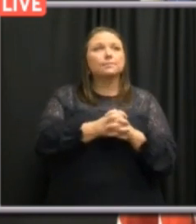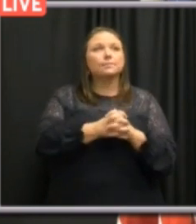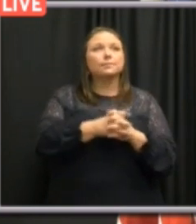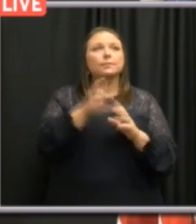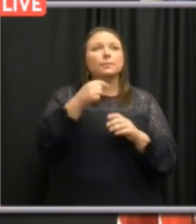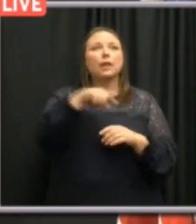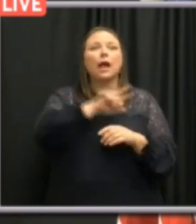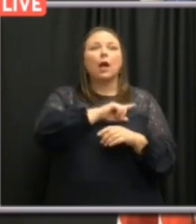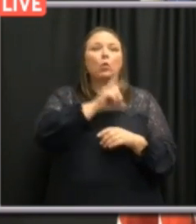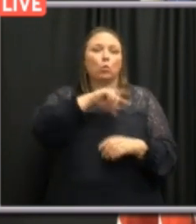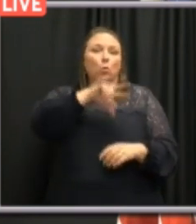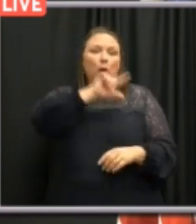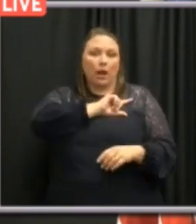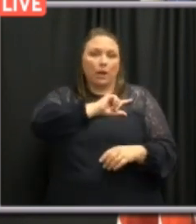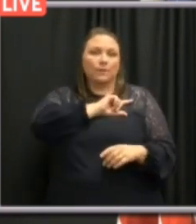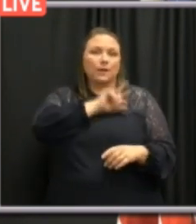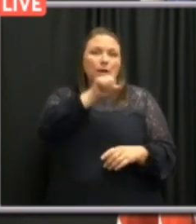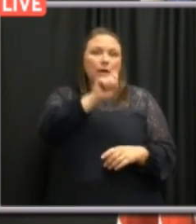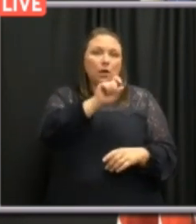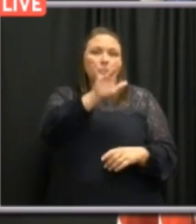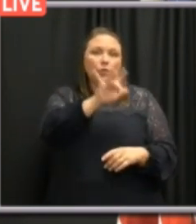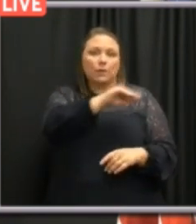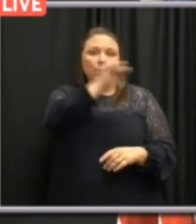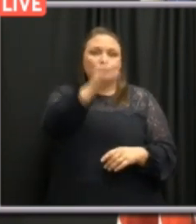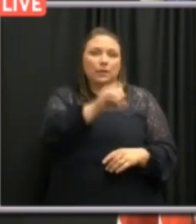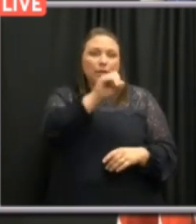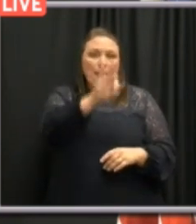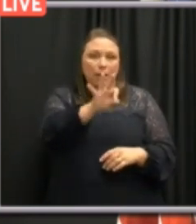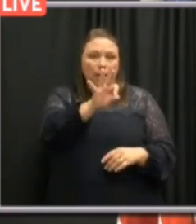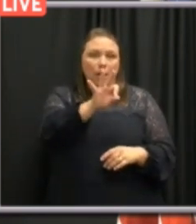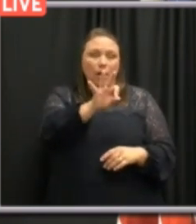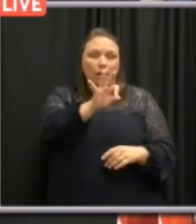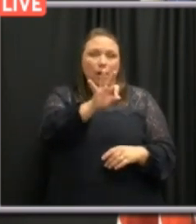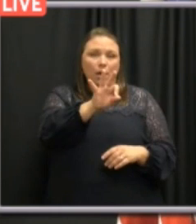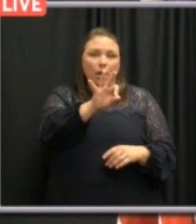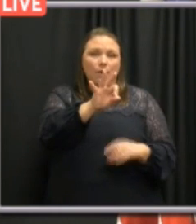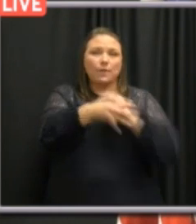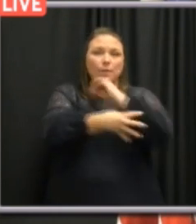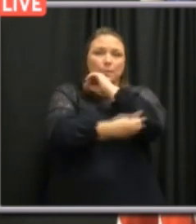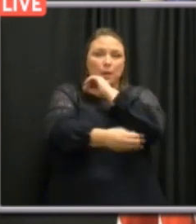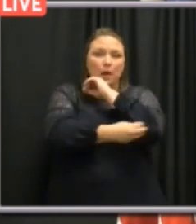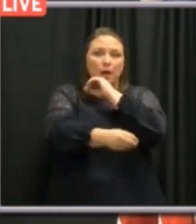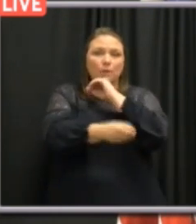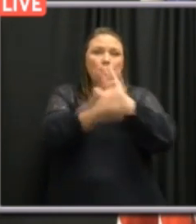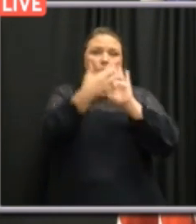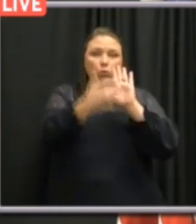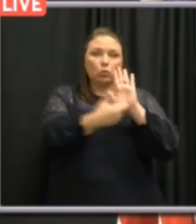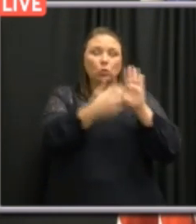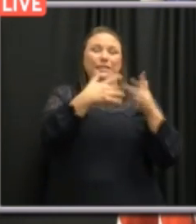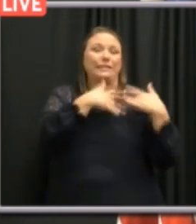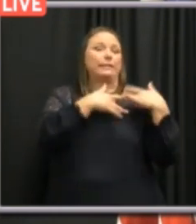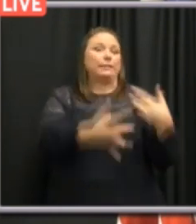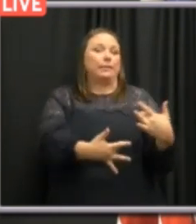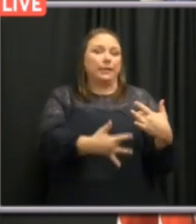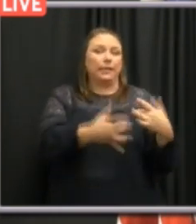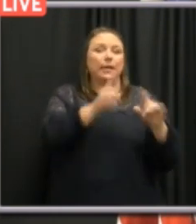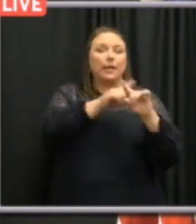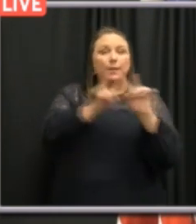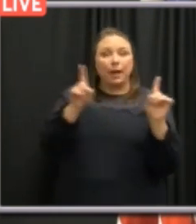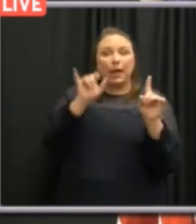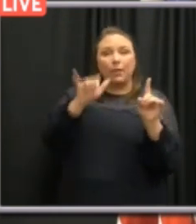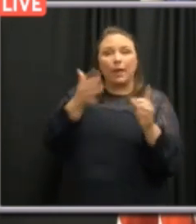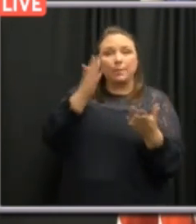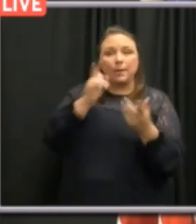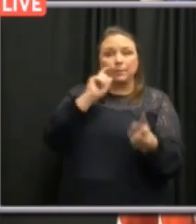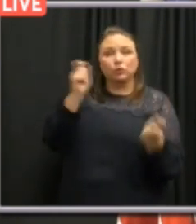our eligibility is 125% of the federal poverty guidelines generally. However, that may